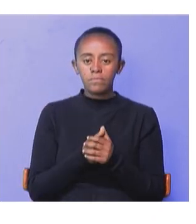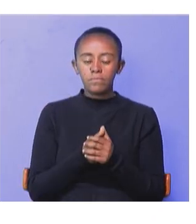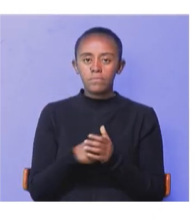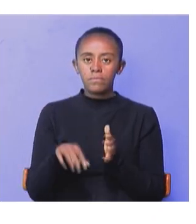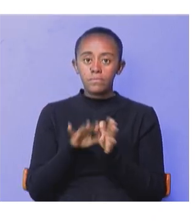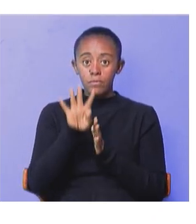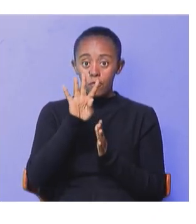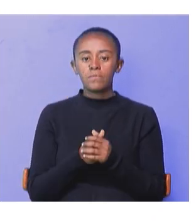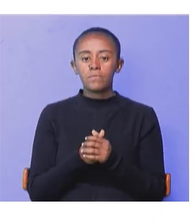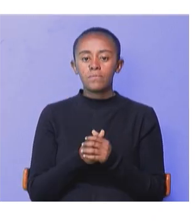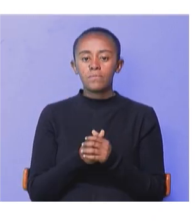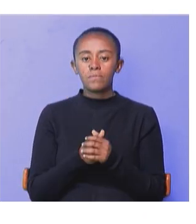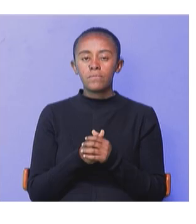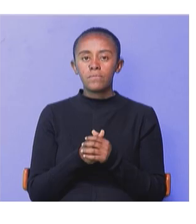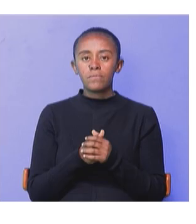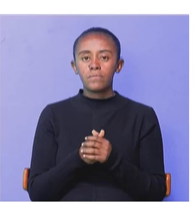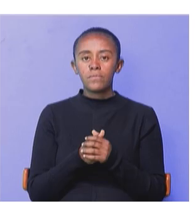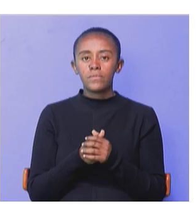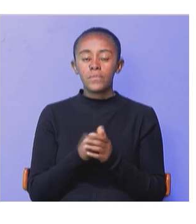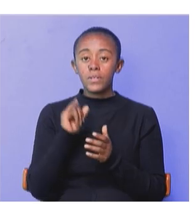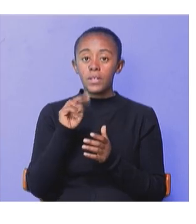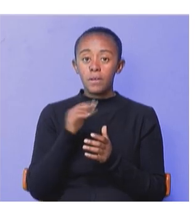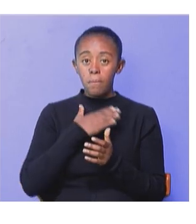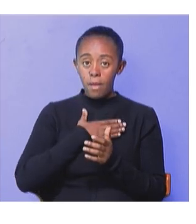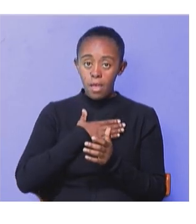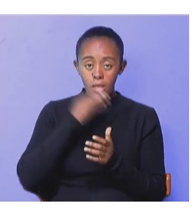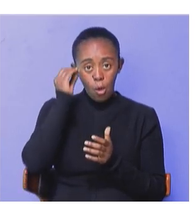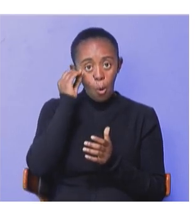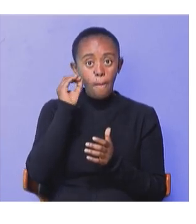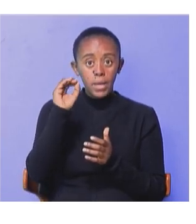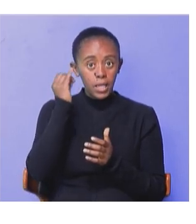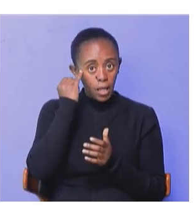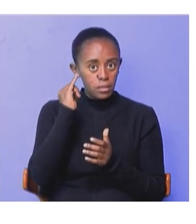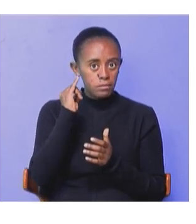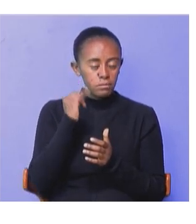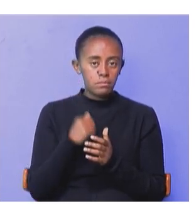Number four, in my opinion,